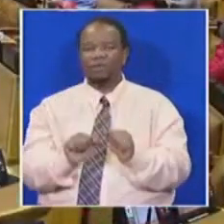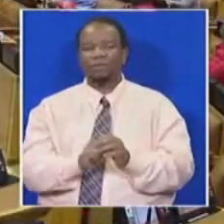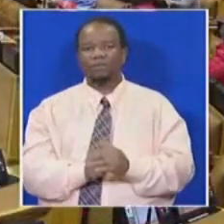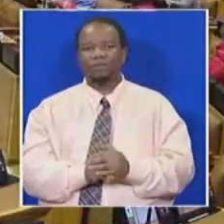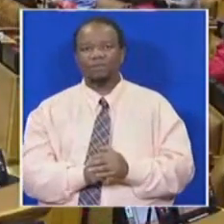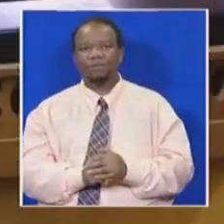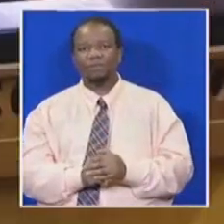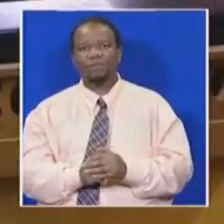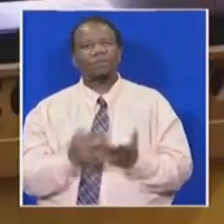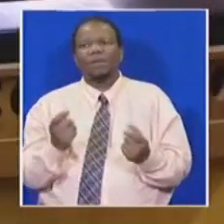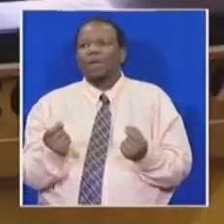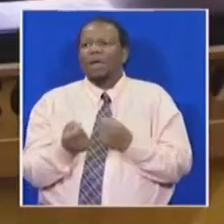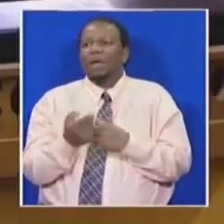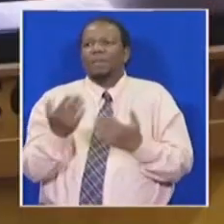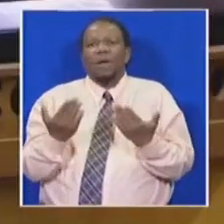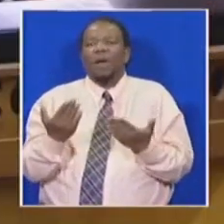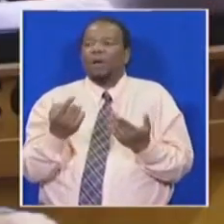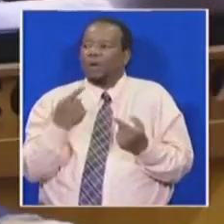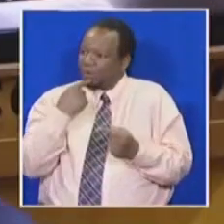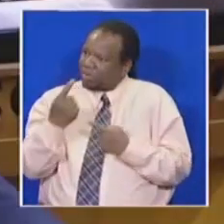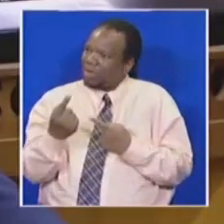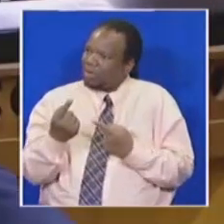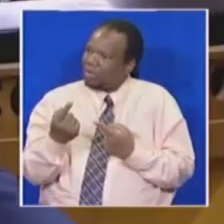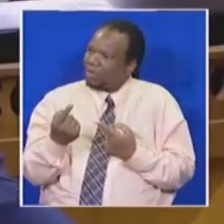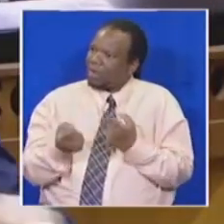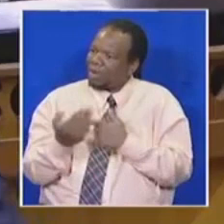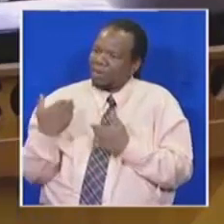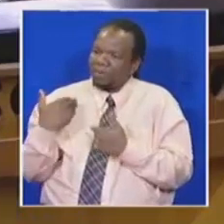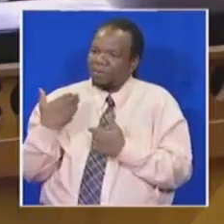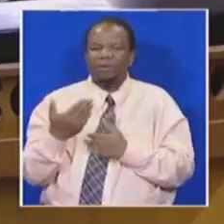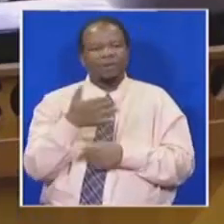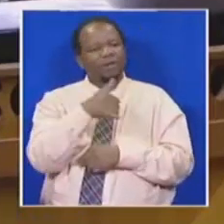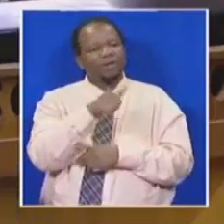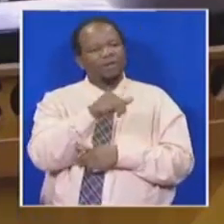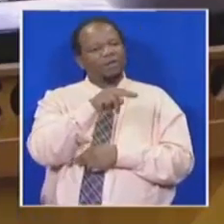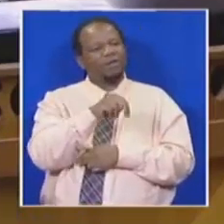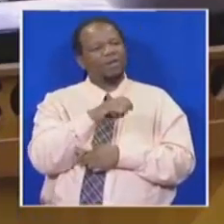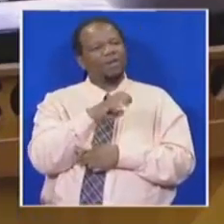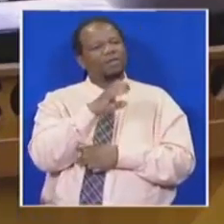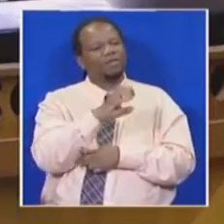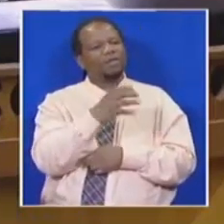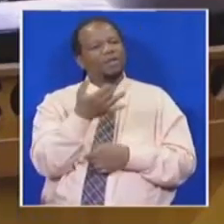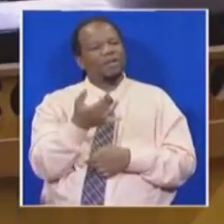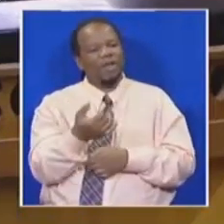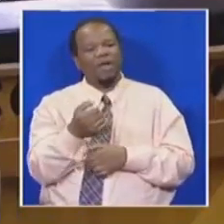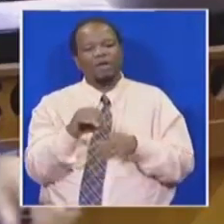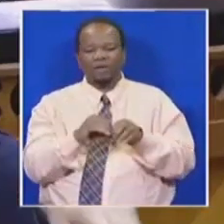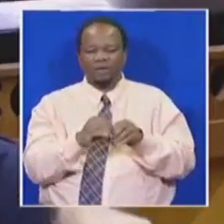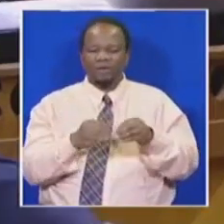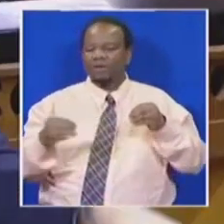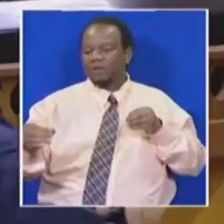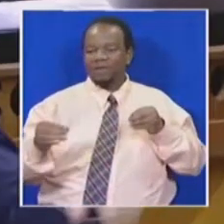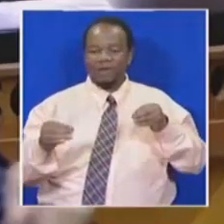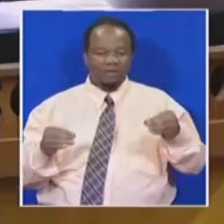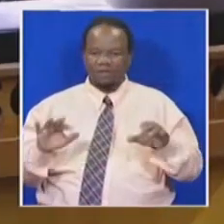Well, how did this happen? I'll tell you how it happened. The ANC are now so divided, so dysfunctional,